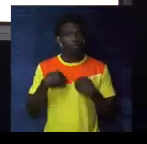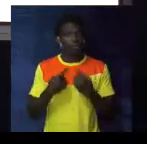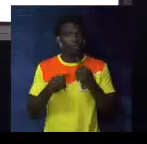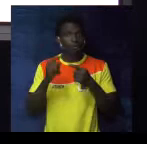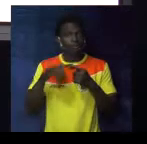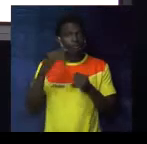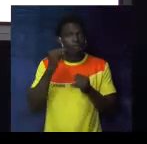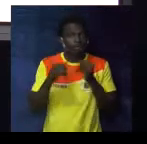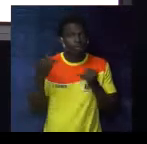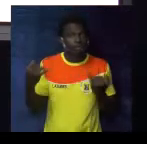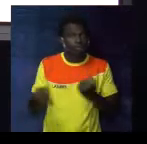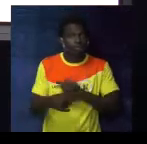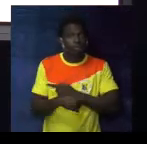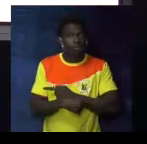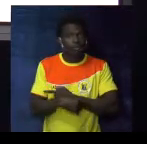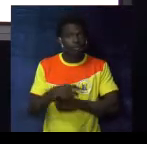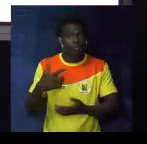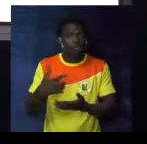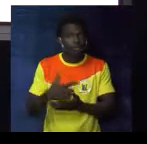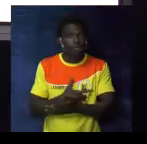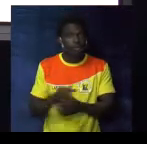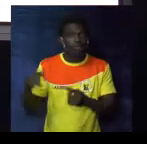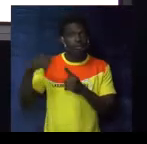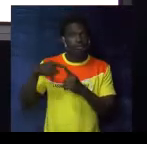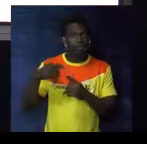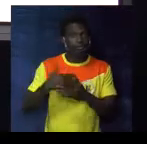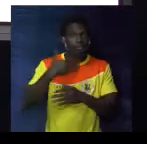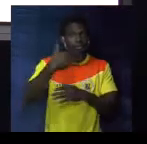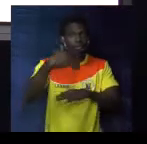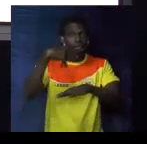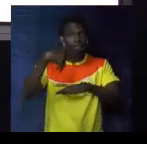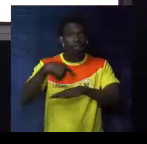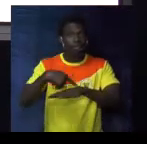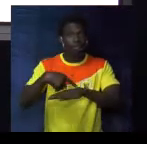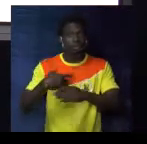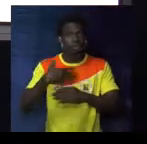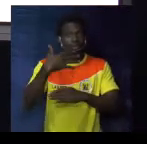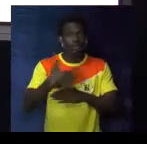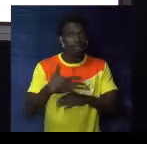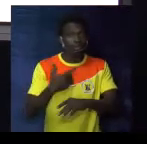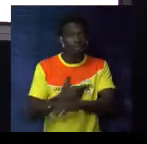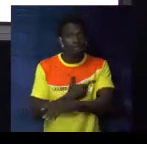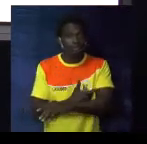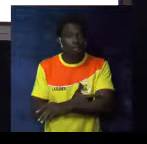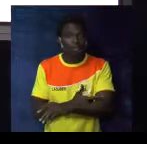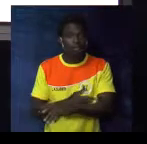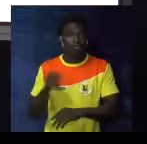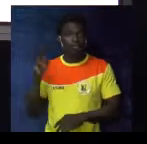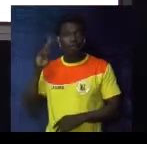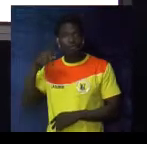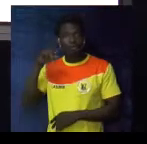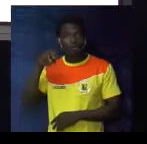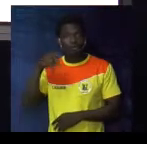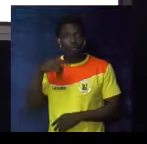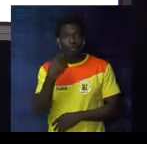We have come to the end of today's lesson. Until next time, next